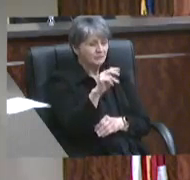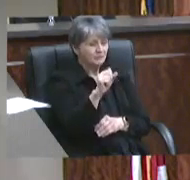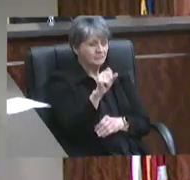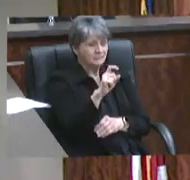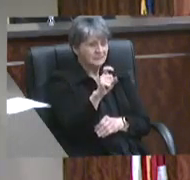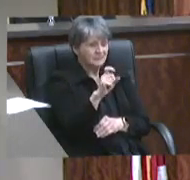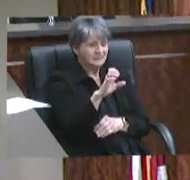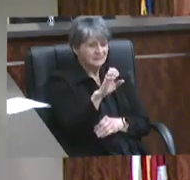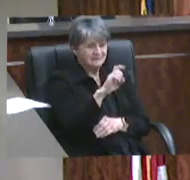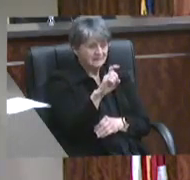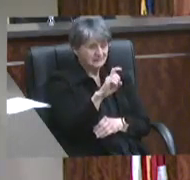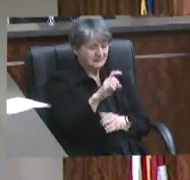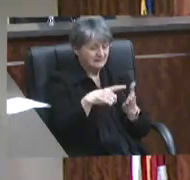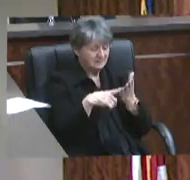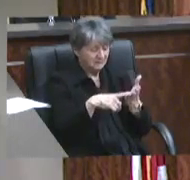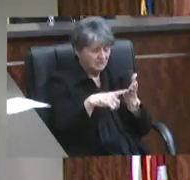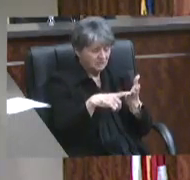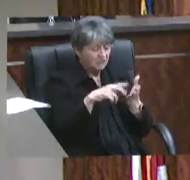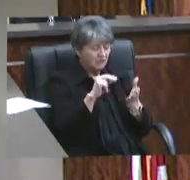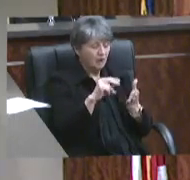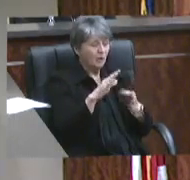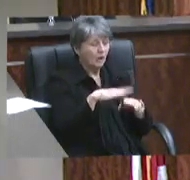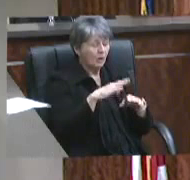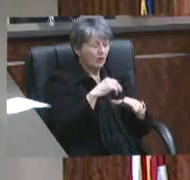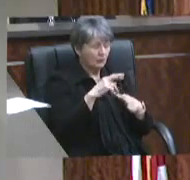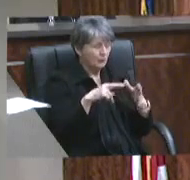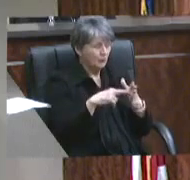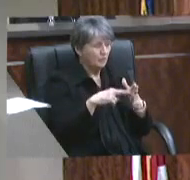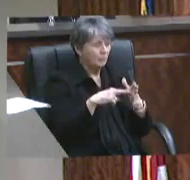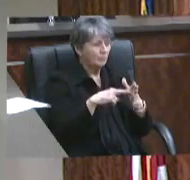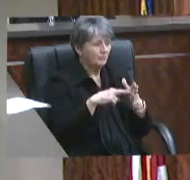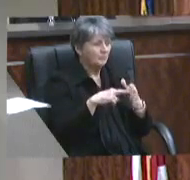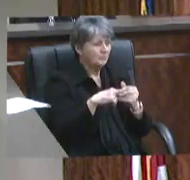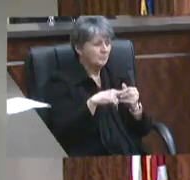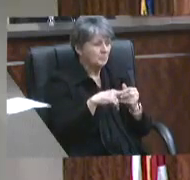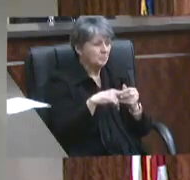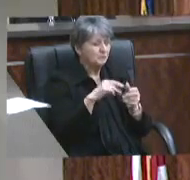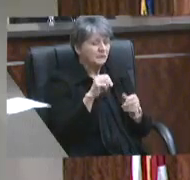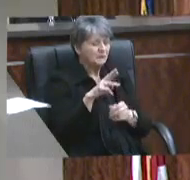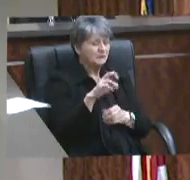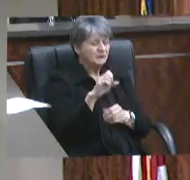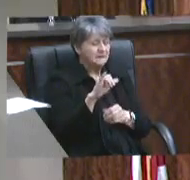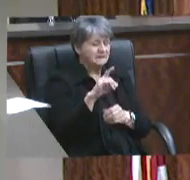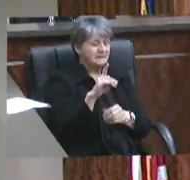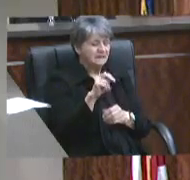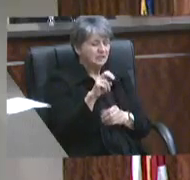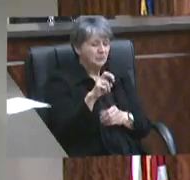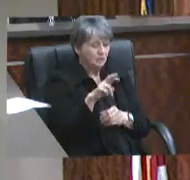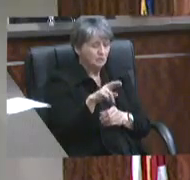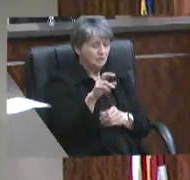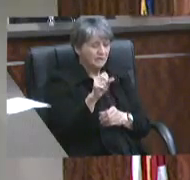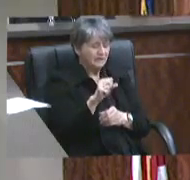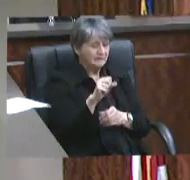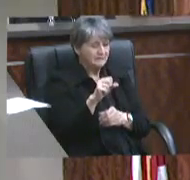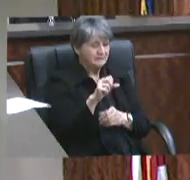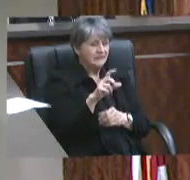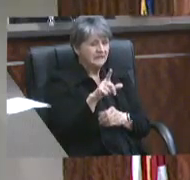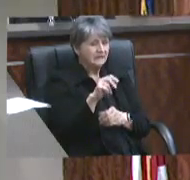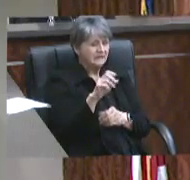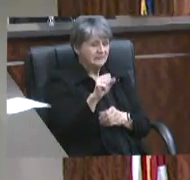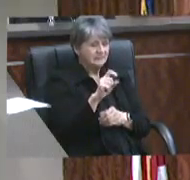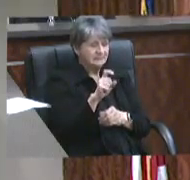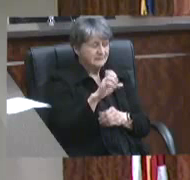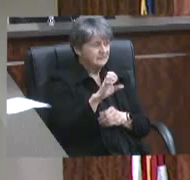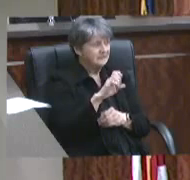discussion? Seeing none, Ms. Rao, please call the roll. Mr. Sidnor? Yes. Mr. Les?